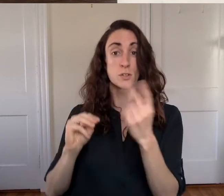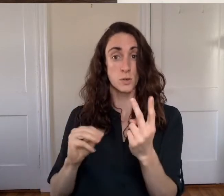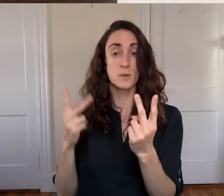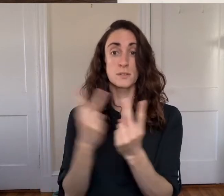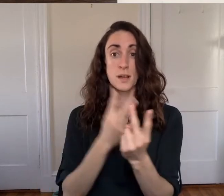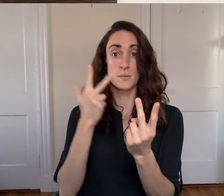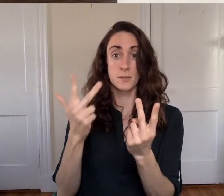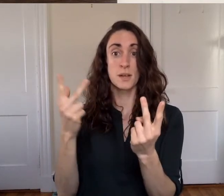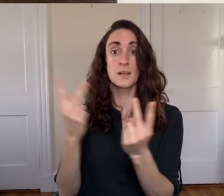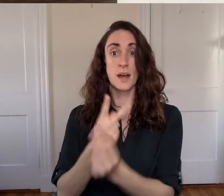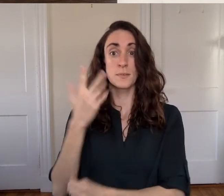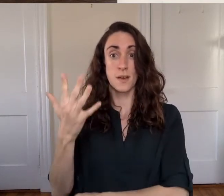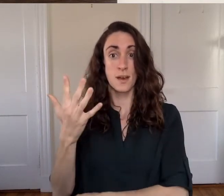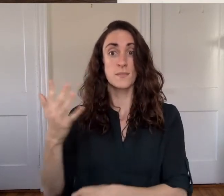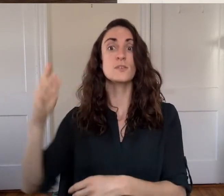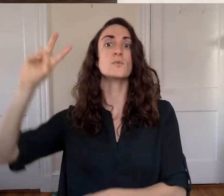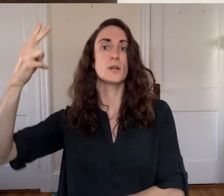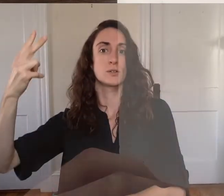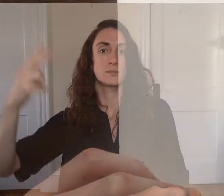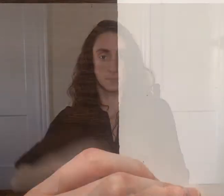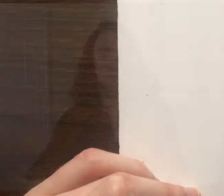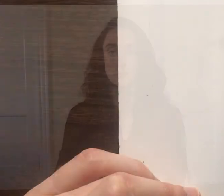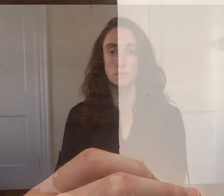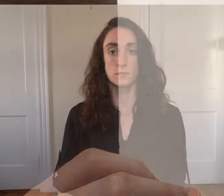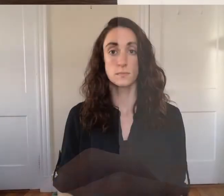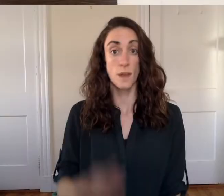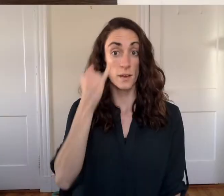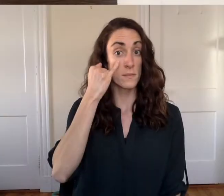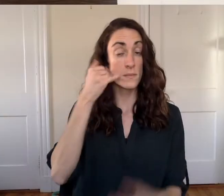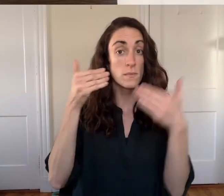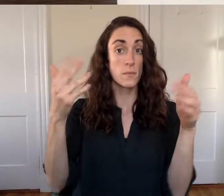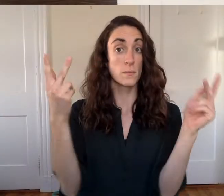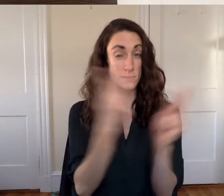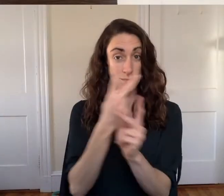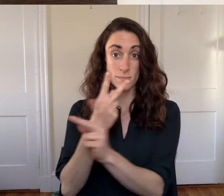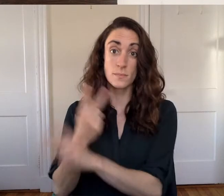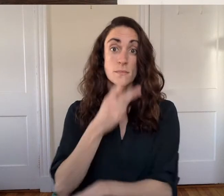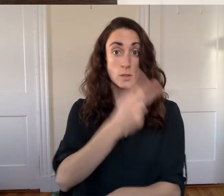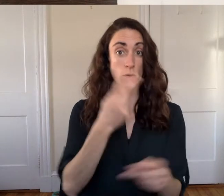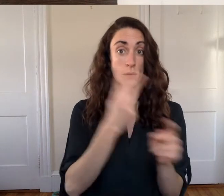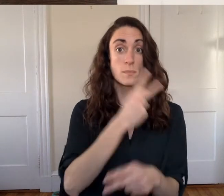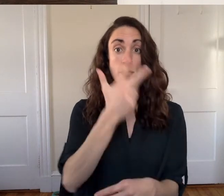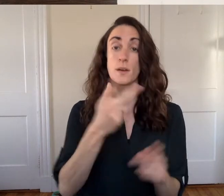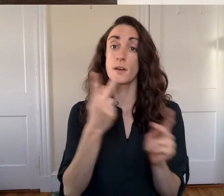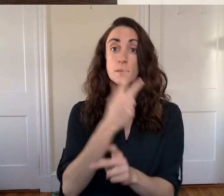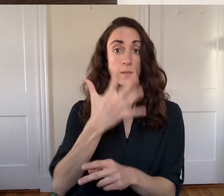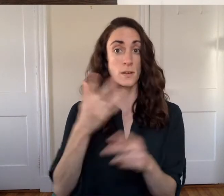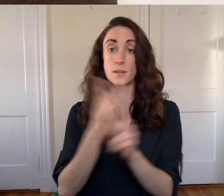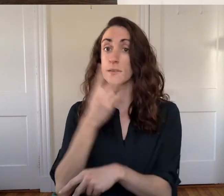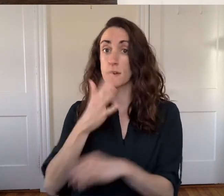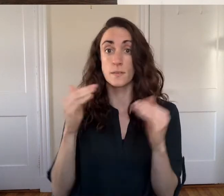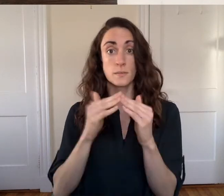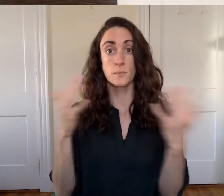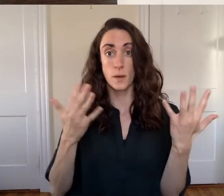50 needs, we can see we've already got a 2 and already got a 5. We just need one more 5 to satisfy the prime factorization of